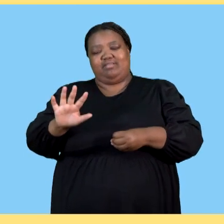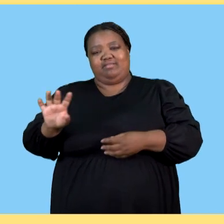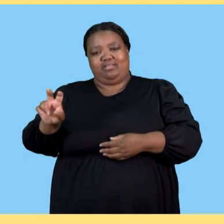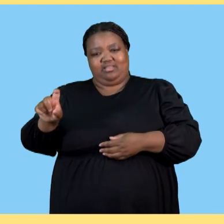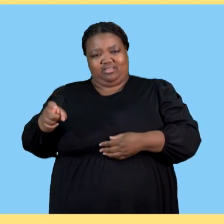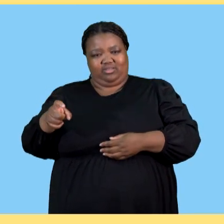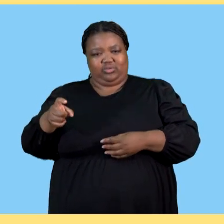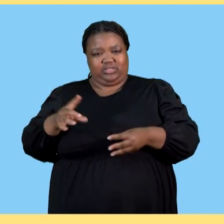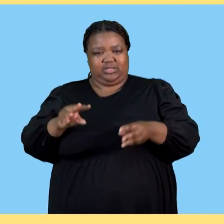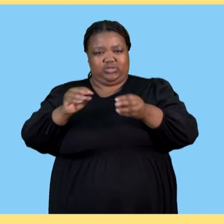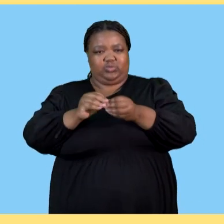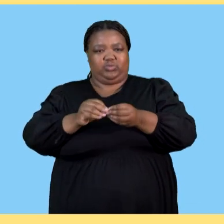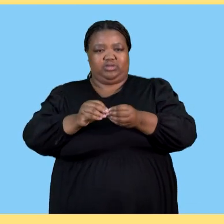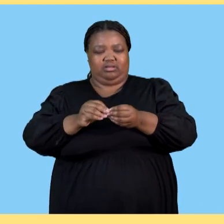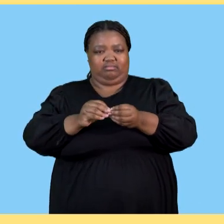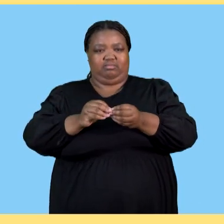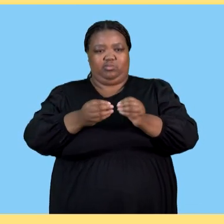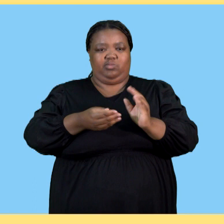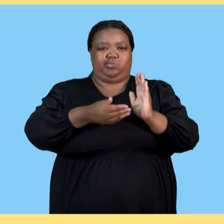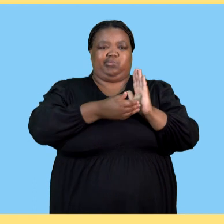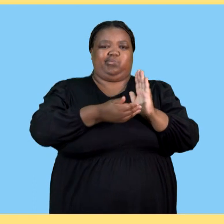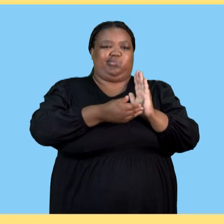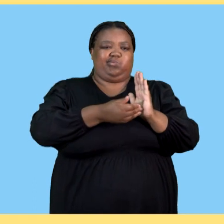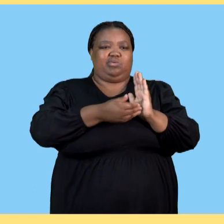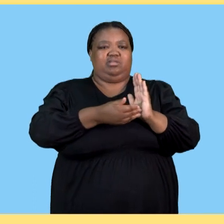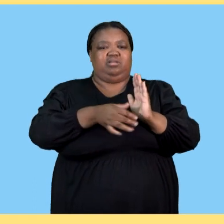320,000 here. So I'll come this side and I have my